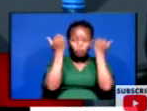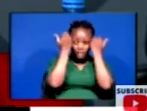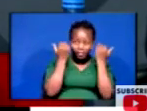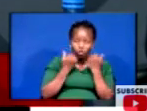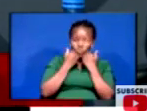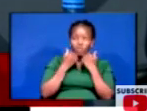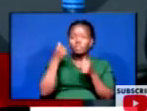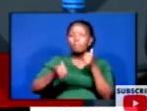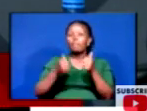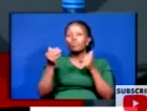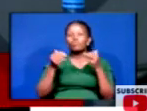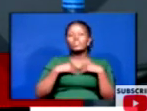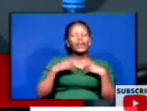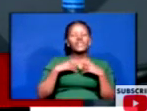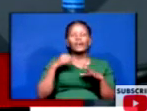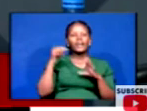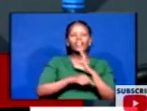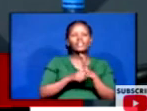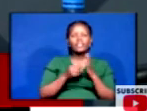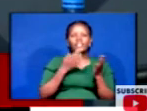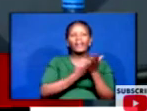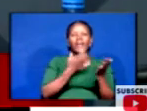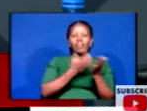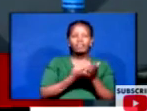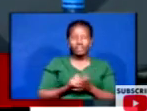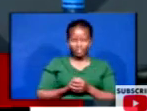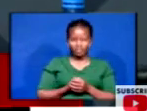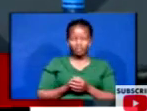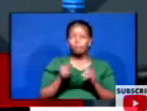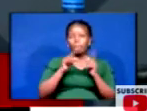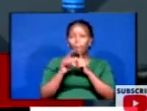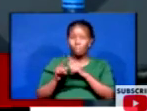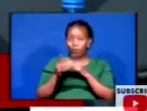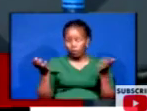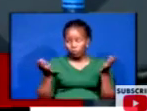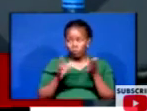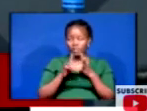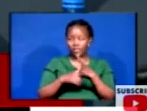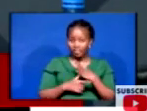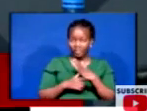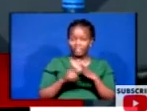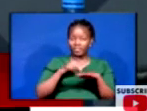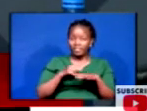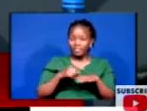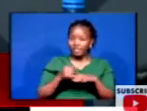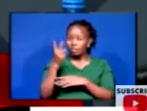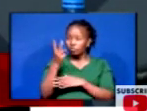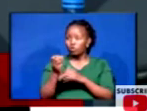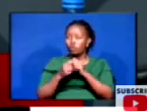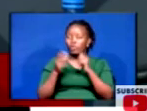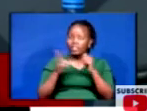contained a great detail of evidence. And from there, it's been, when you look at 2017, the courts allowed all documents